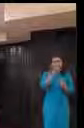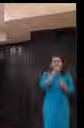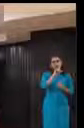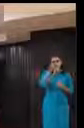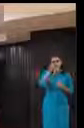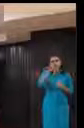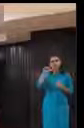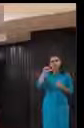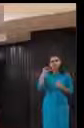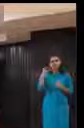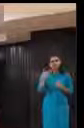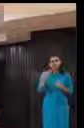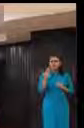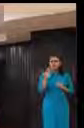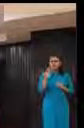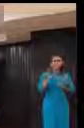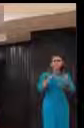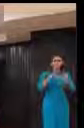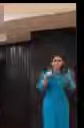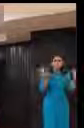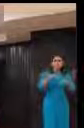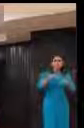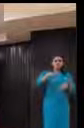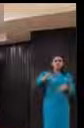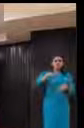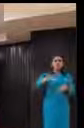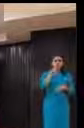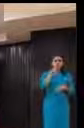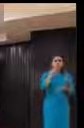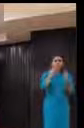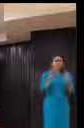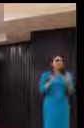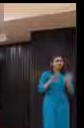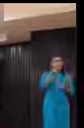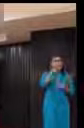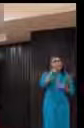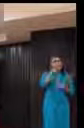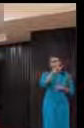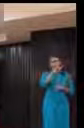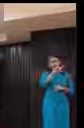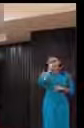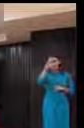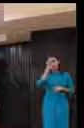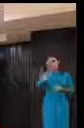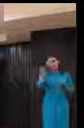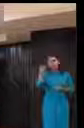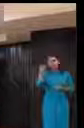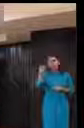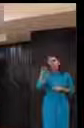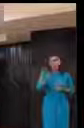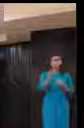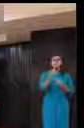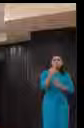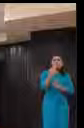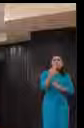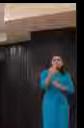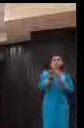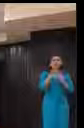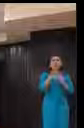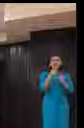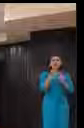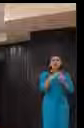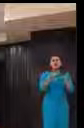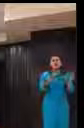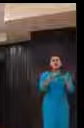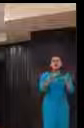1, all the powers Parliament could make any law with regard to entry 1 to 96. And the state had powers of entry 97, residuary powers, and